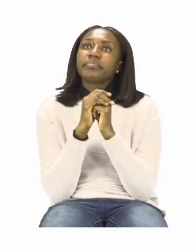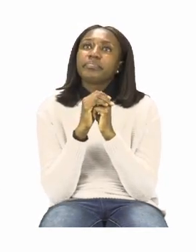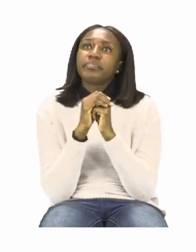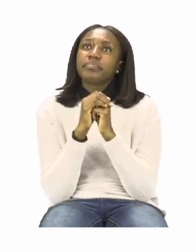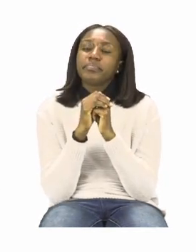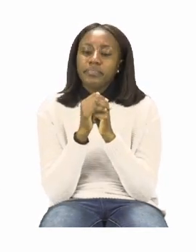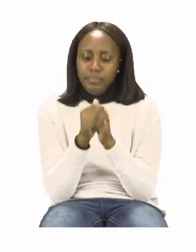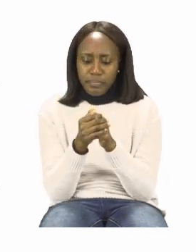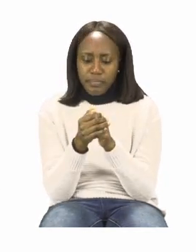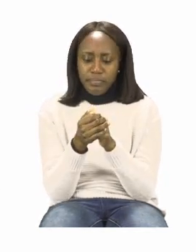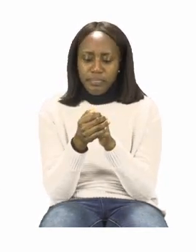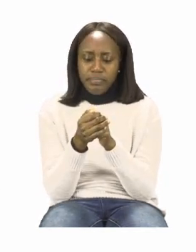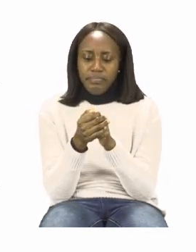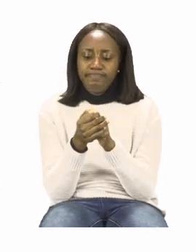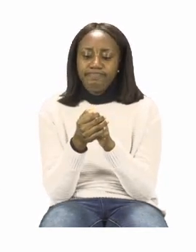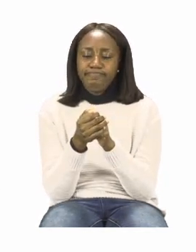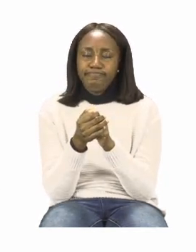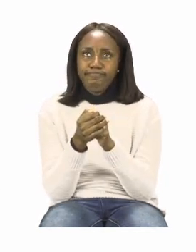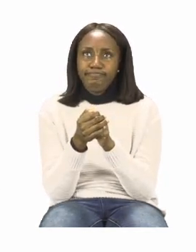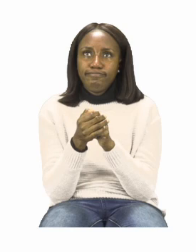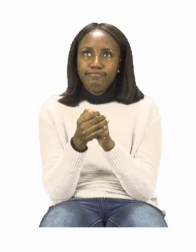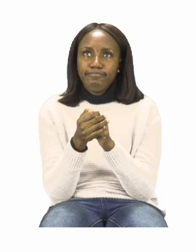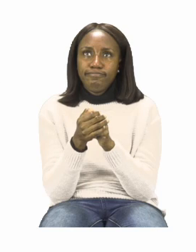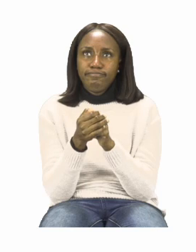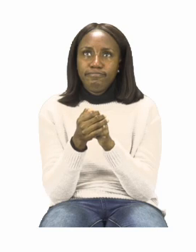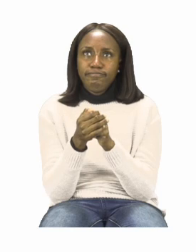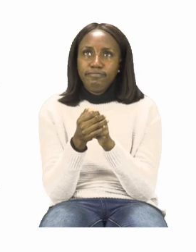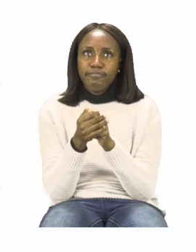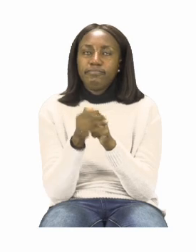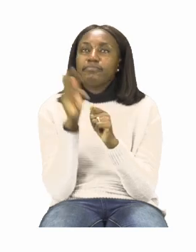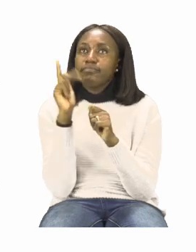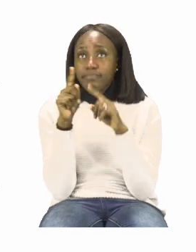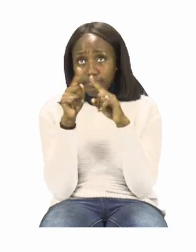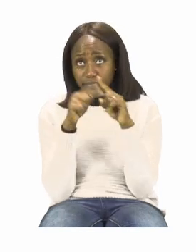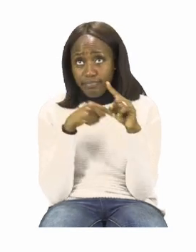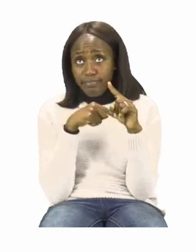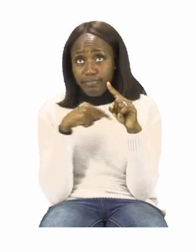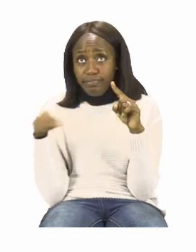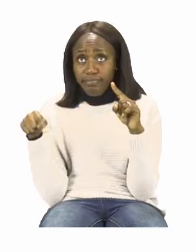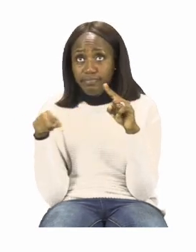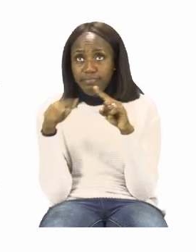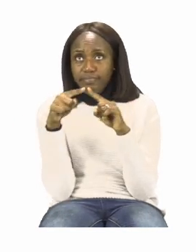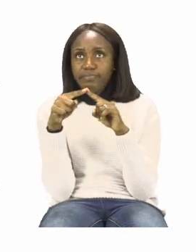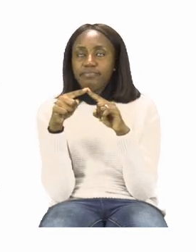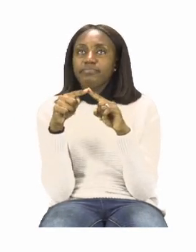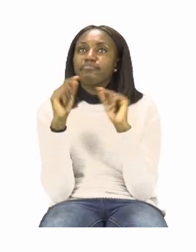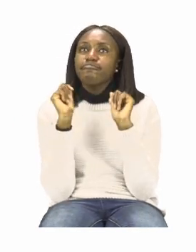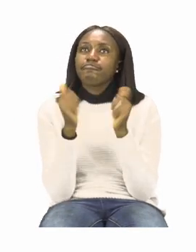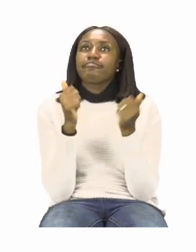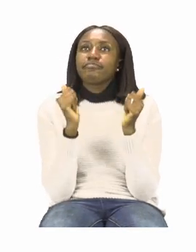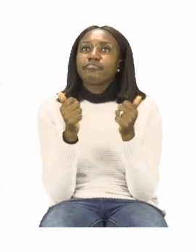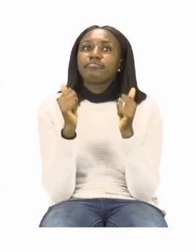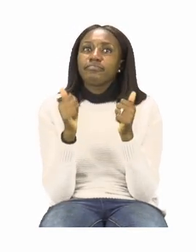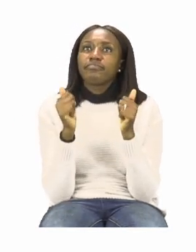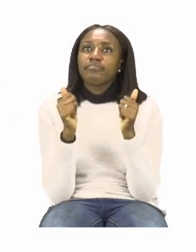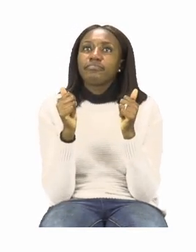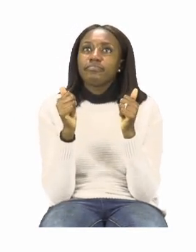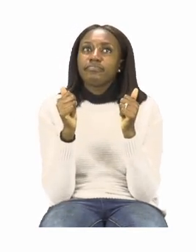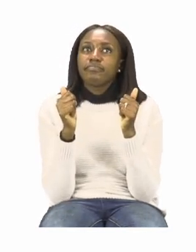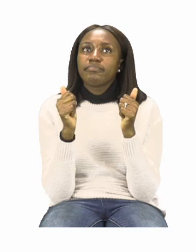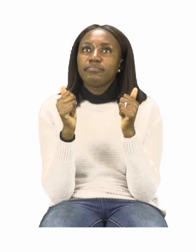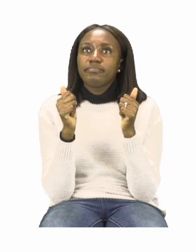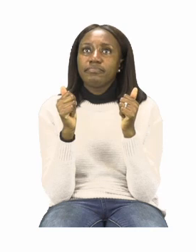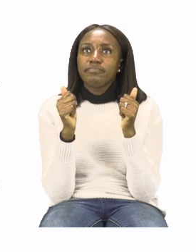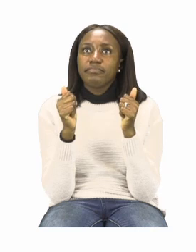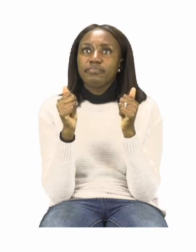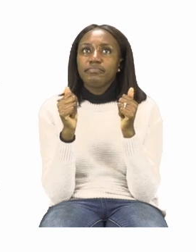to complete this pattern? A triangle. Good job.